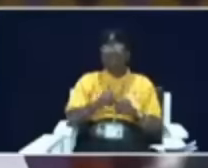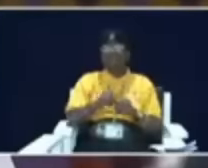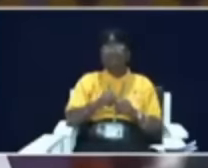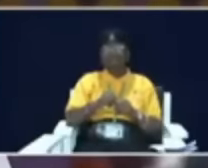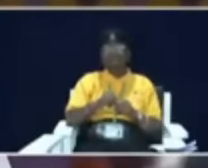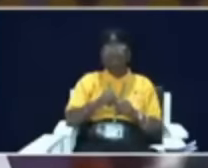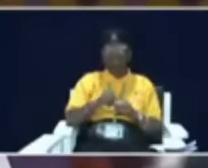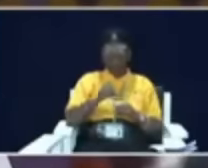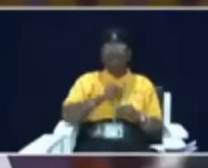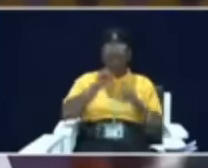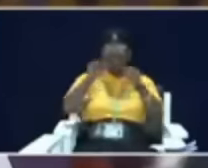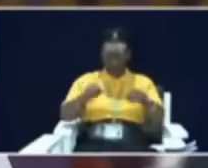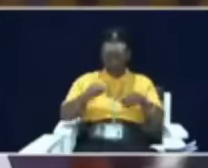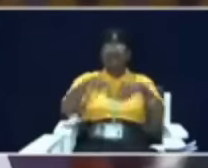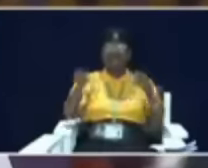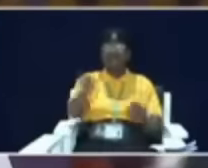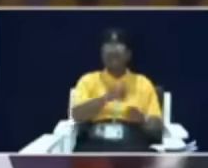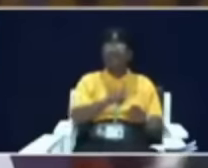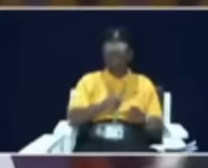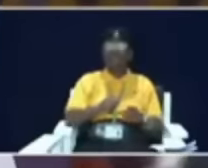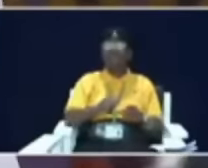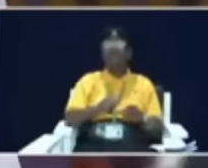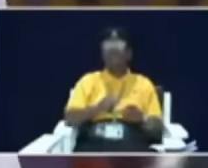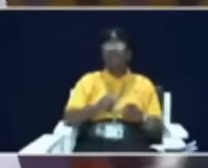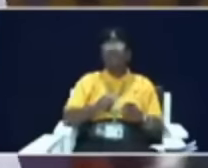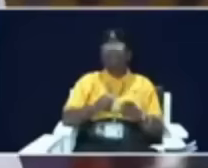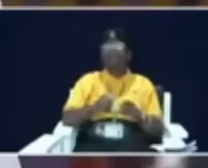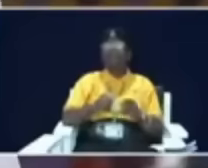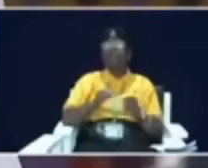I can give you an illustration of that straight away.